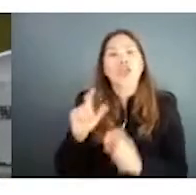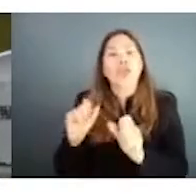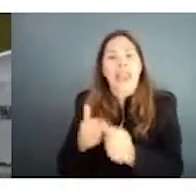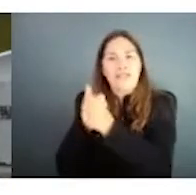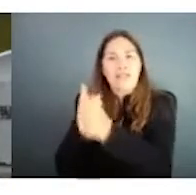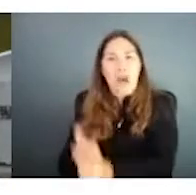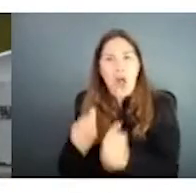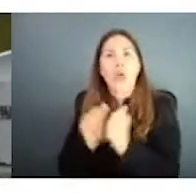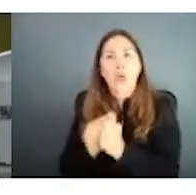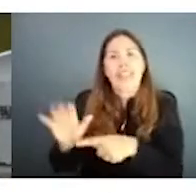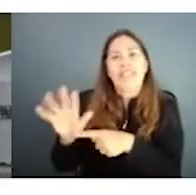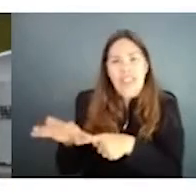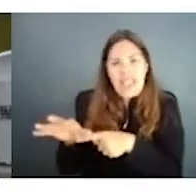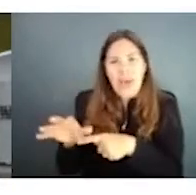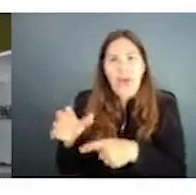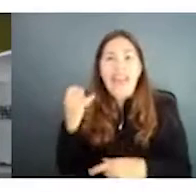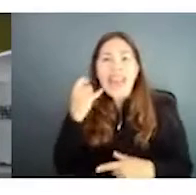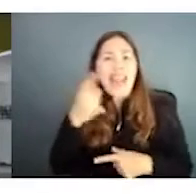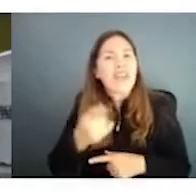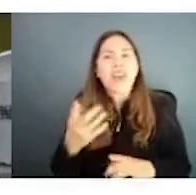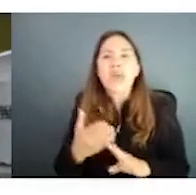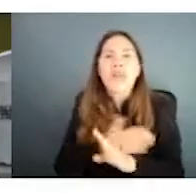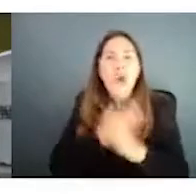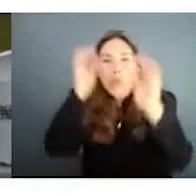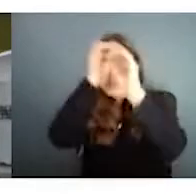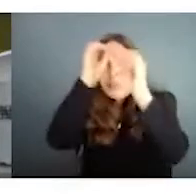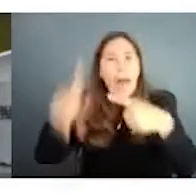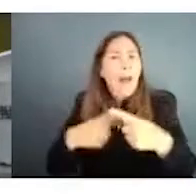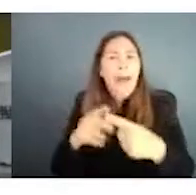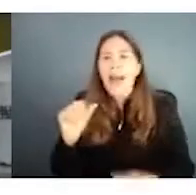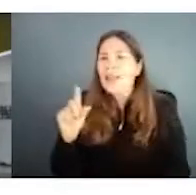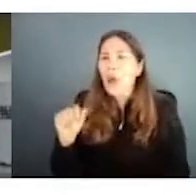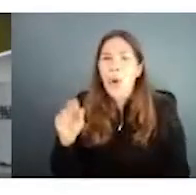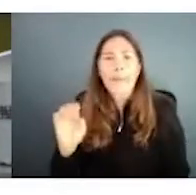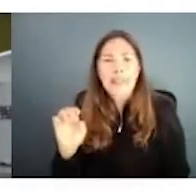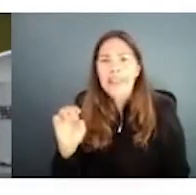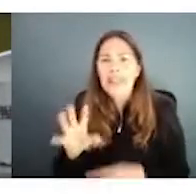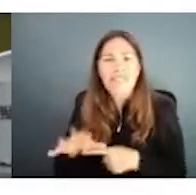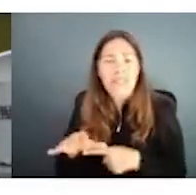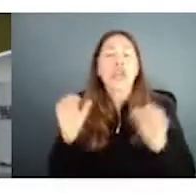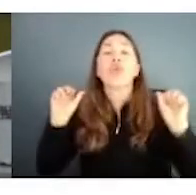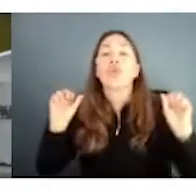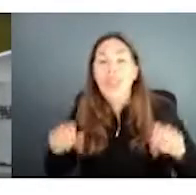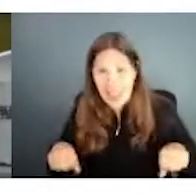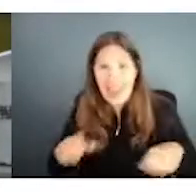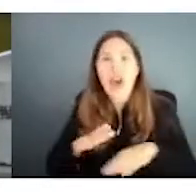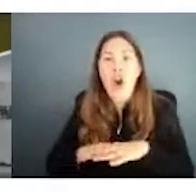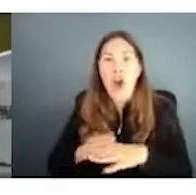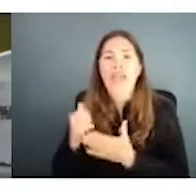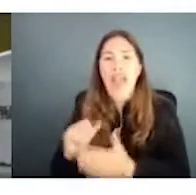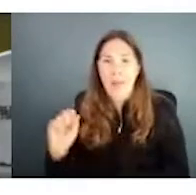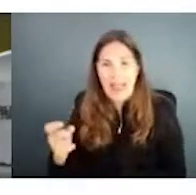the videos. So if you know nothing about Adobe Video, you can go to the HelpX Premiere